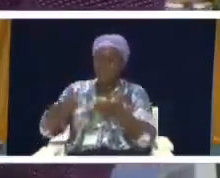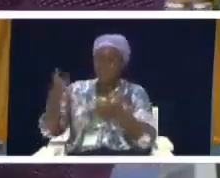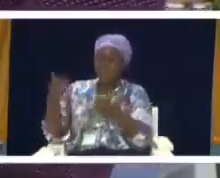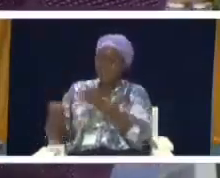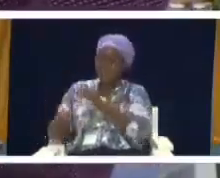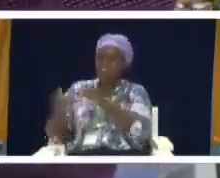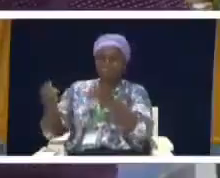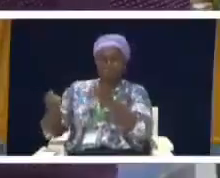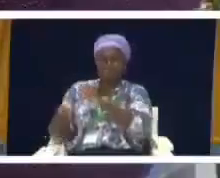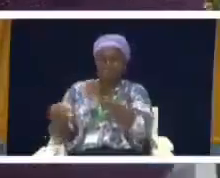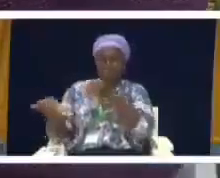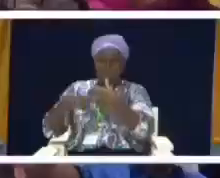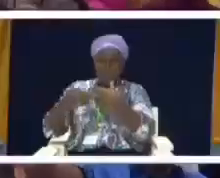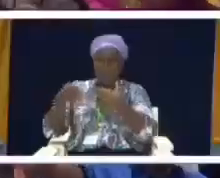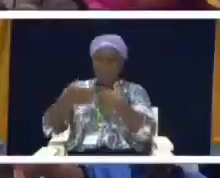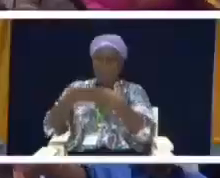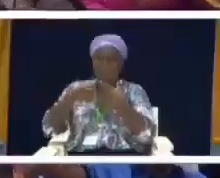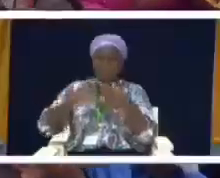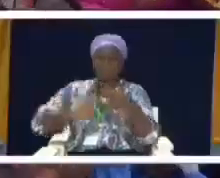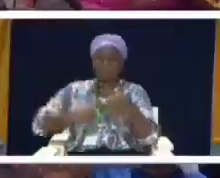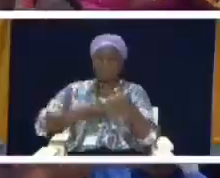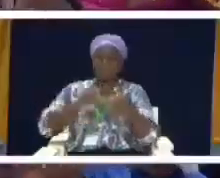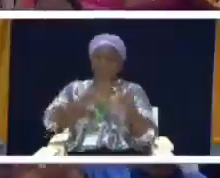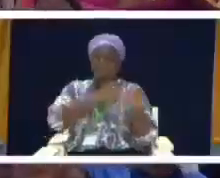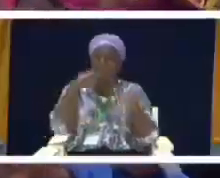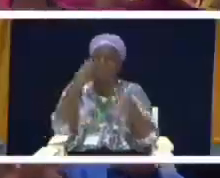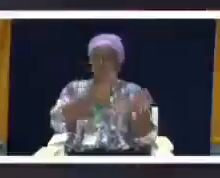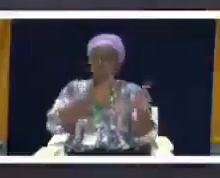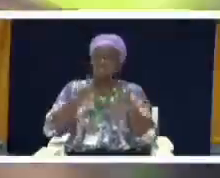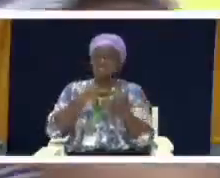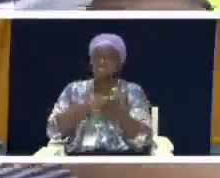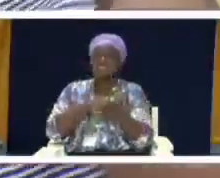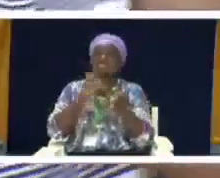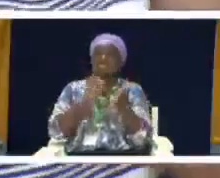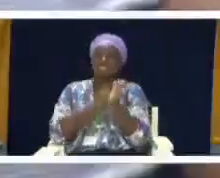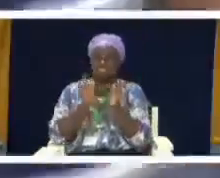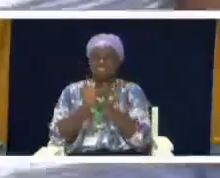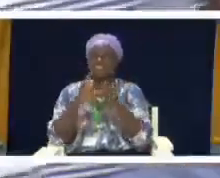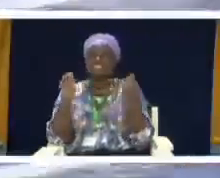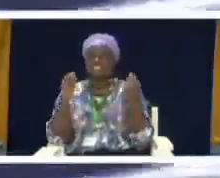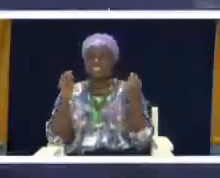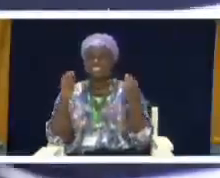did it? Jesus. Hallelujah.